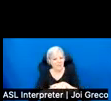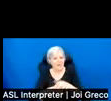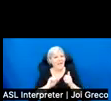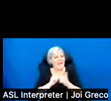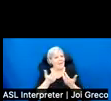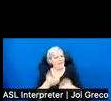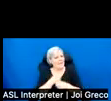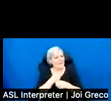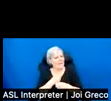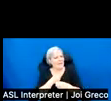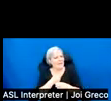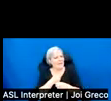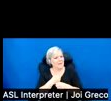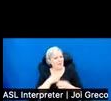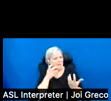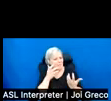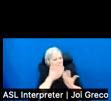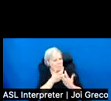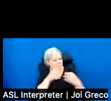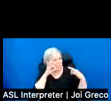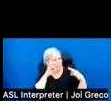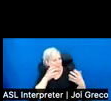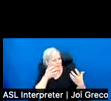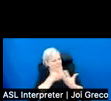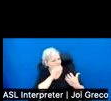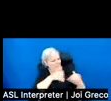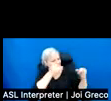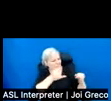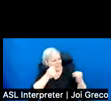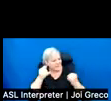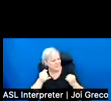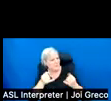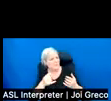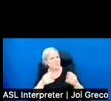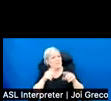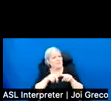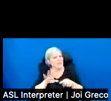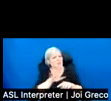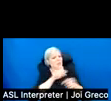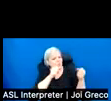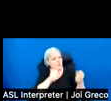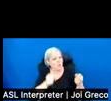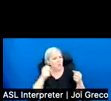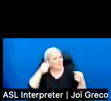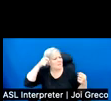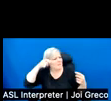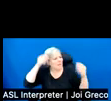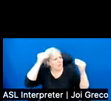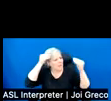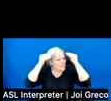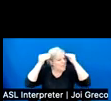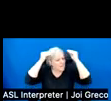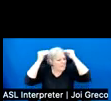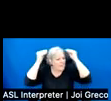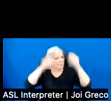personalized system so that you can put your own electrodes on your head where your signals are strongest. And so that's what we're working towards